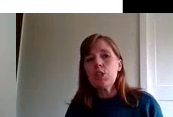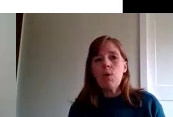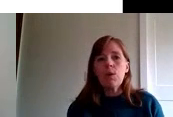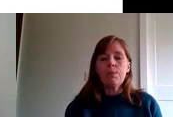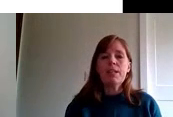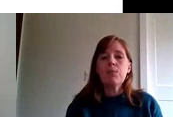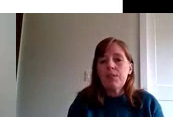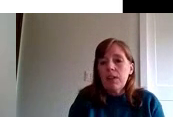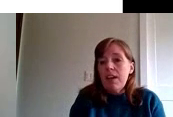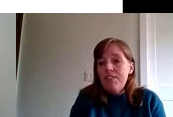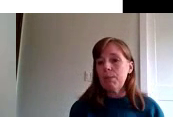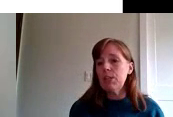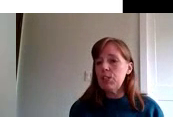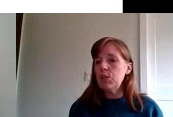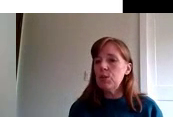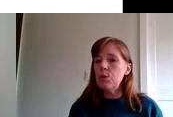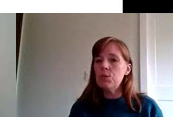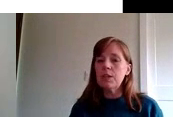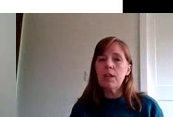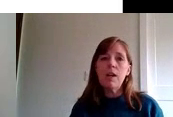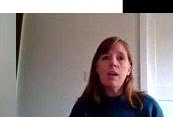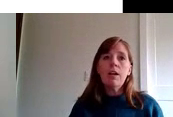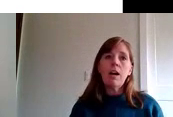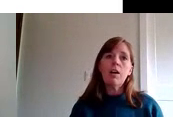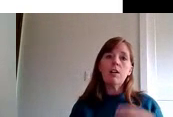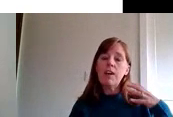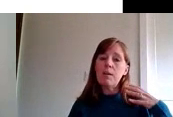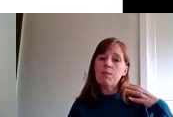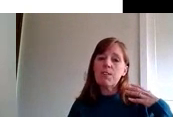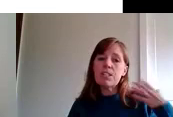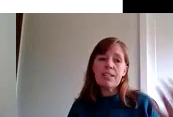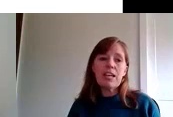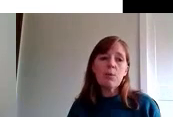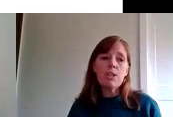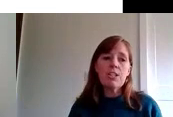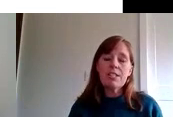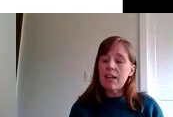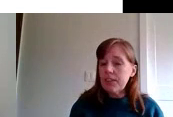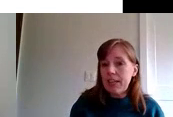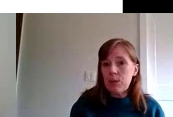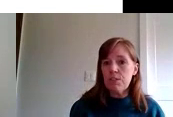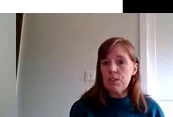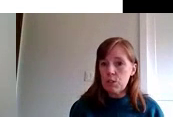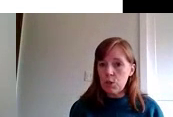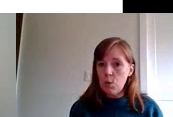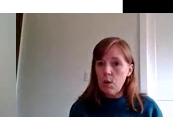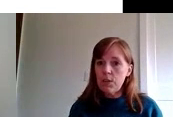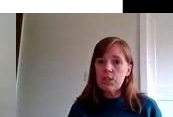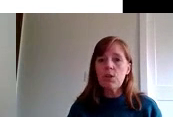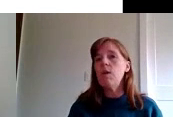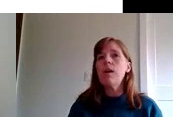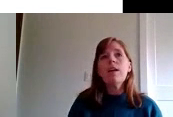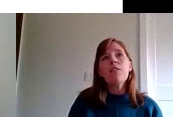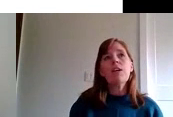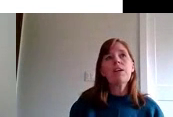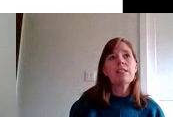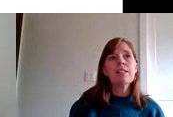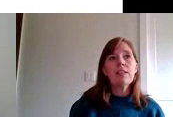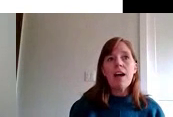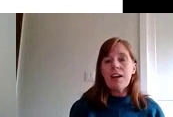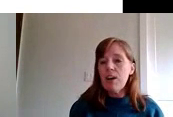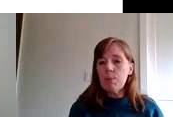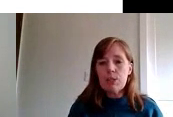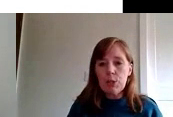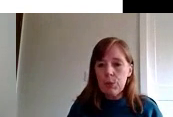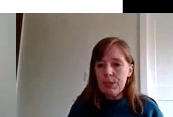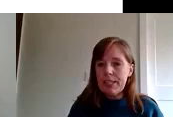Translation is so important because we have a lot of families whose first language is not the language of the school. So there